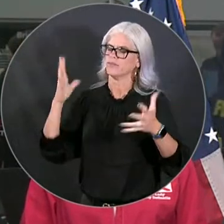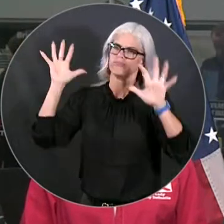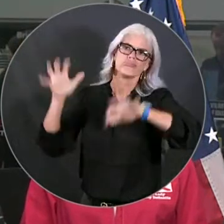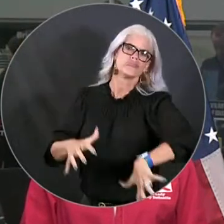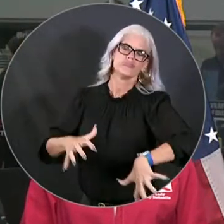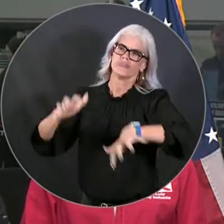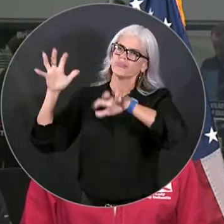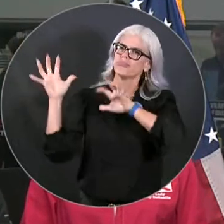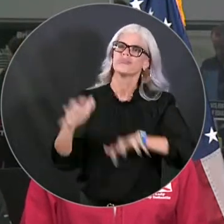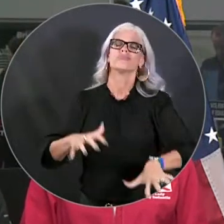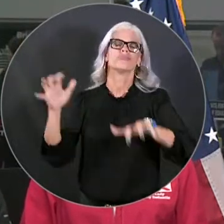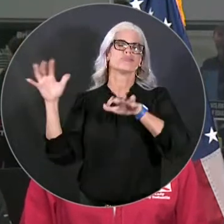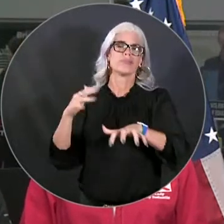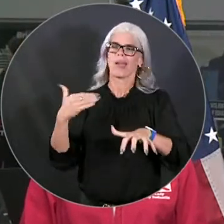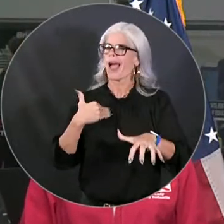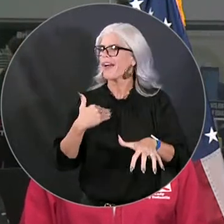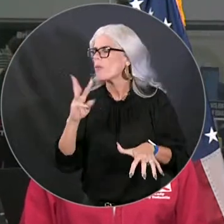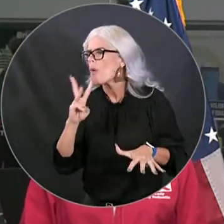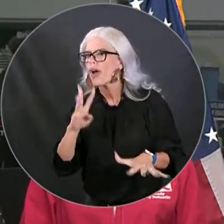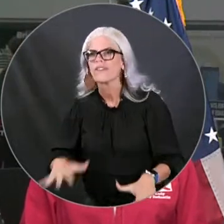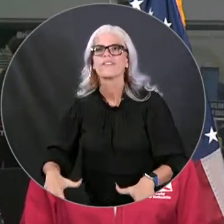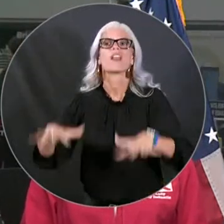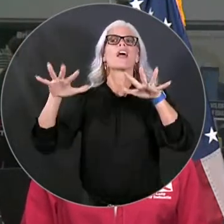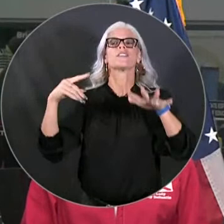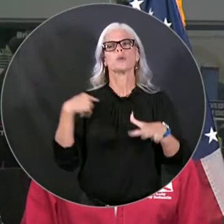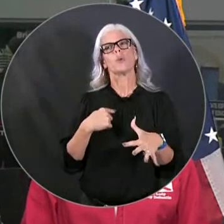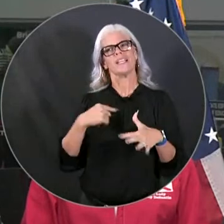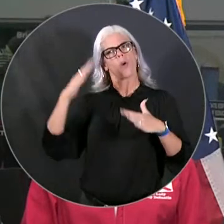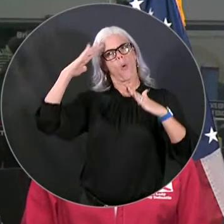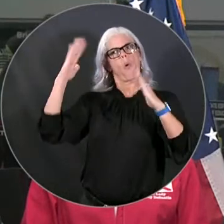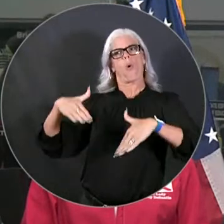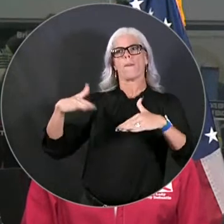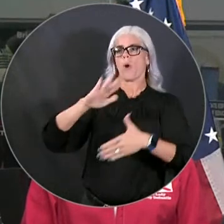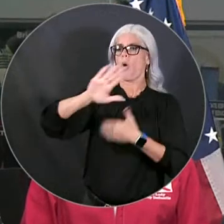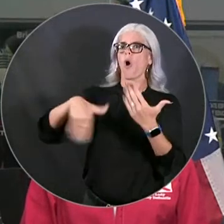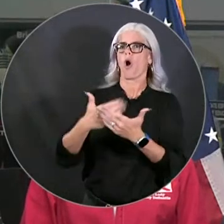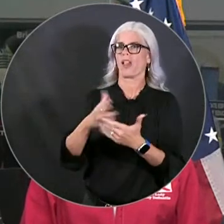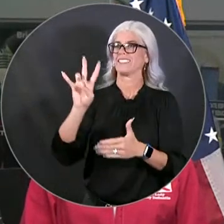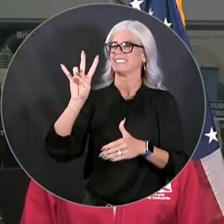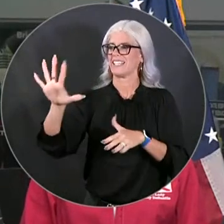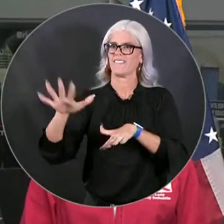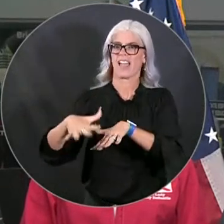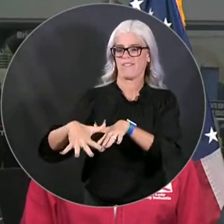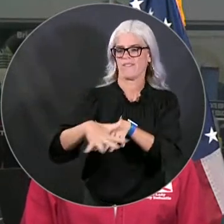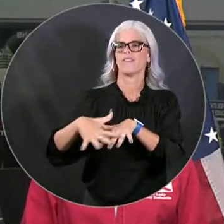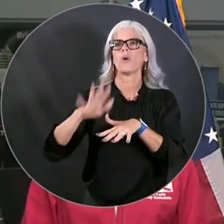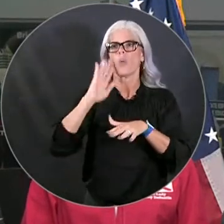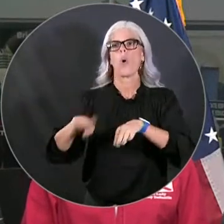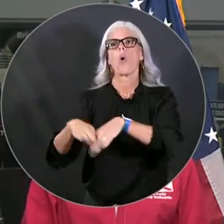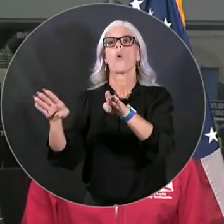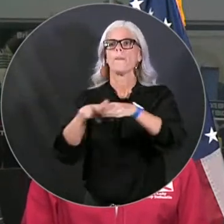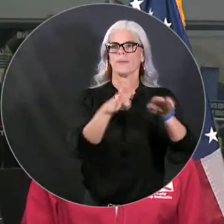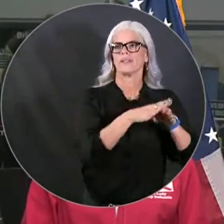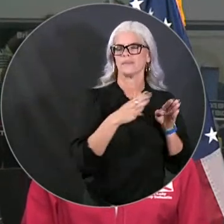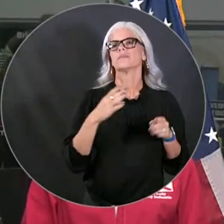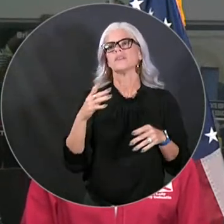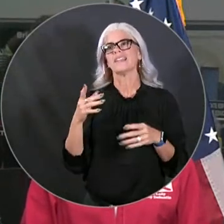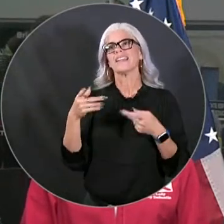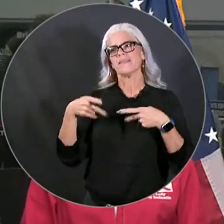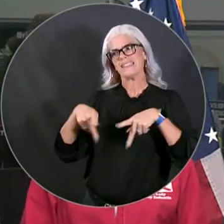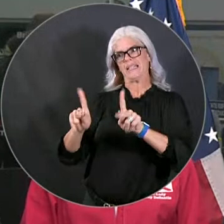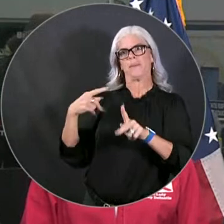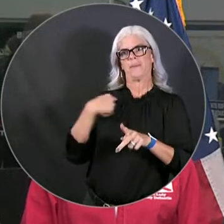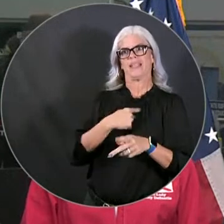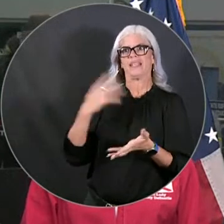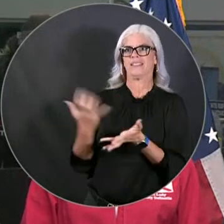that all of 75 will be open, but most of it is open, and it gives us what we need to be able to continue to move